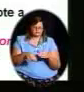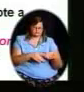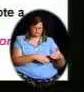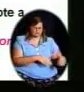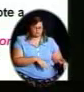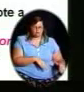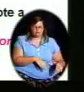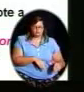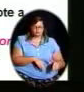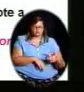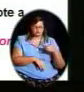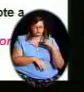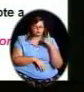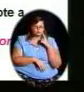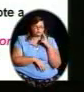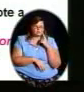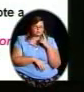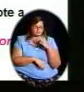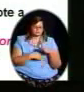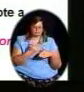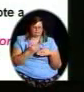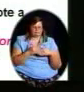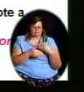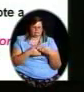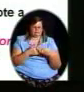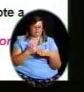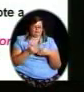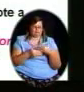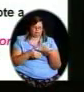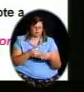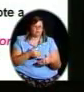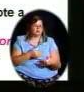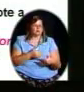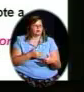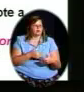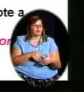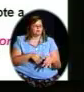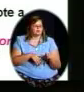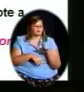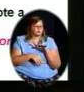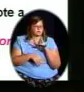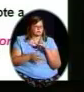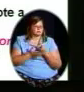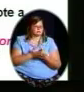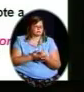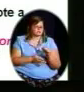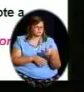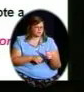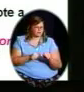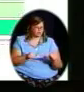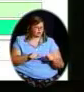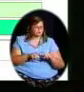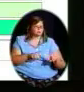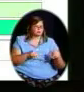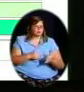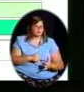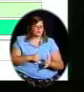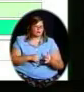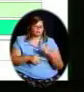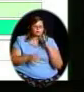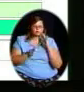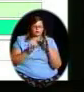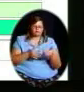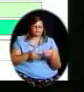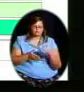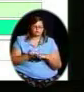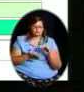will hear some overlap periodically and opportunities that we could actually talk about other areas, but tonight we're going to solely look at the student learning